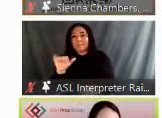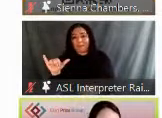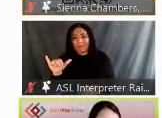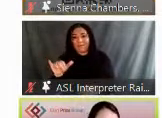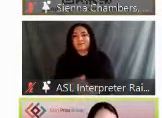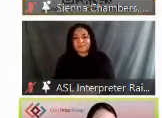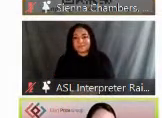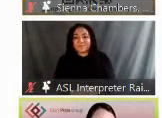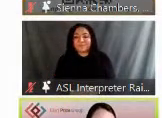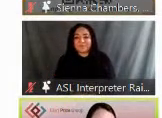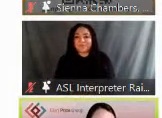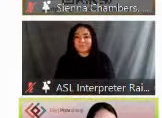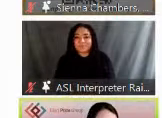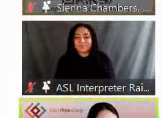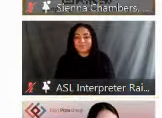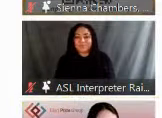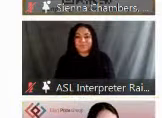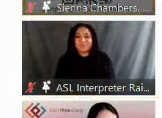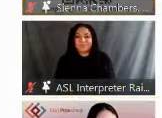May.